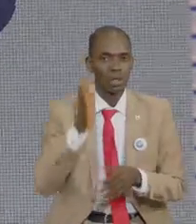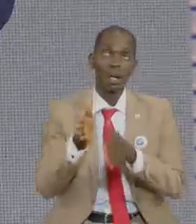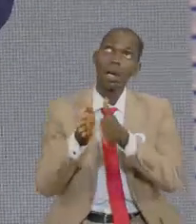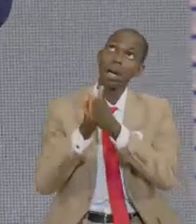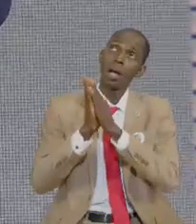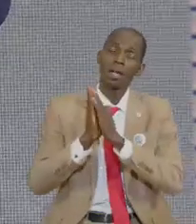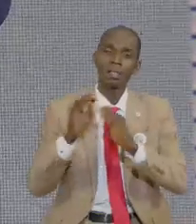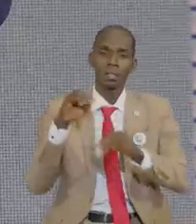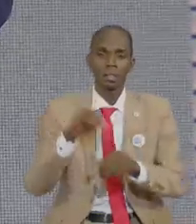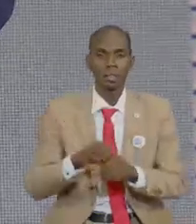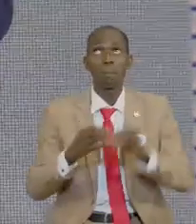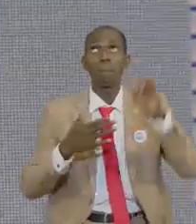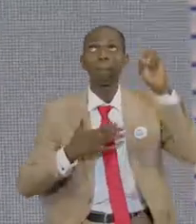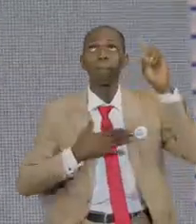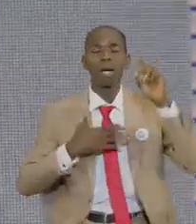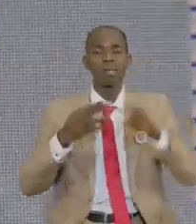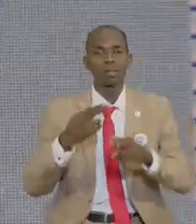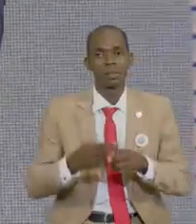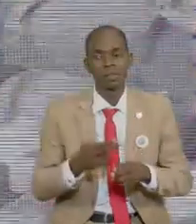name.